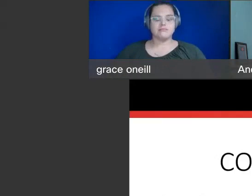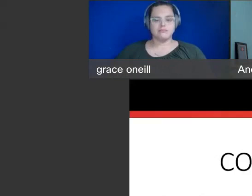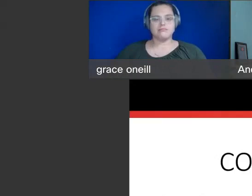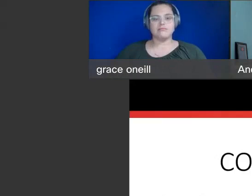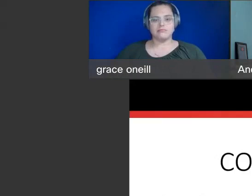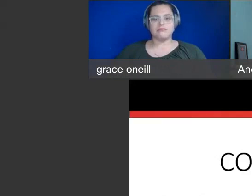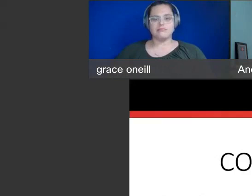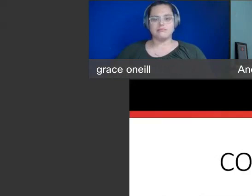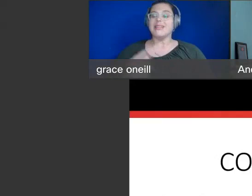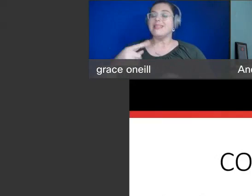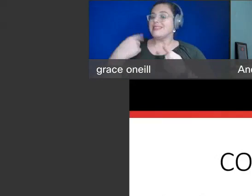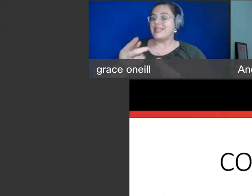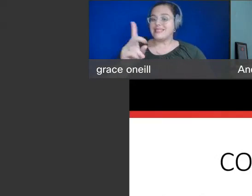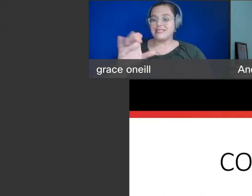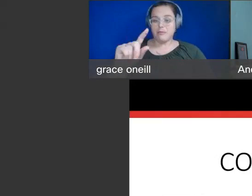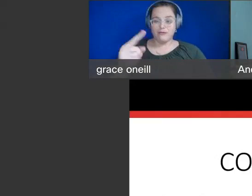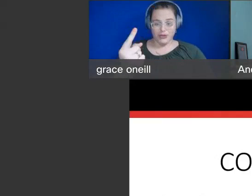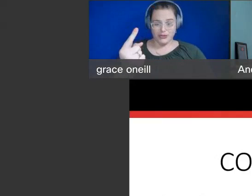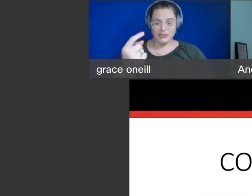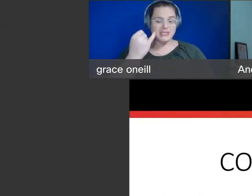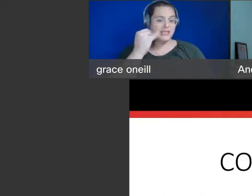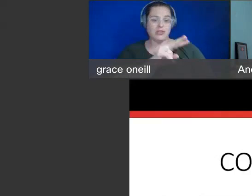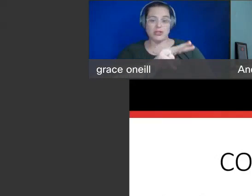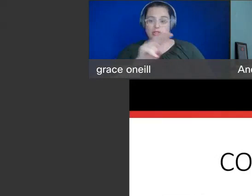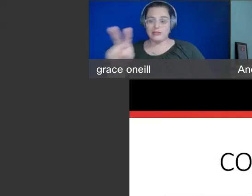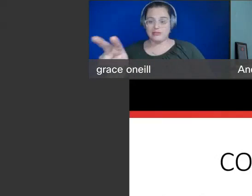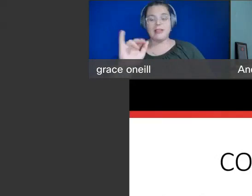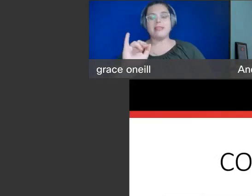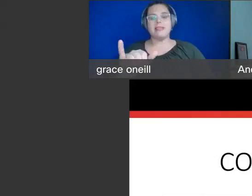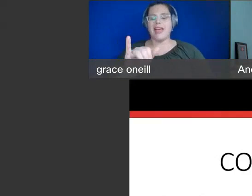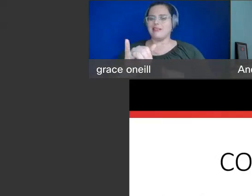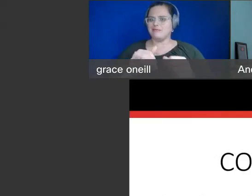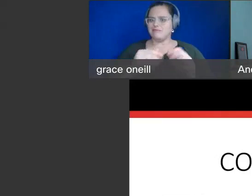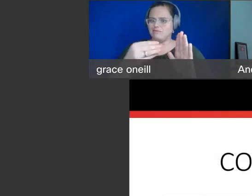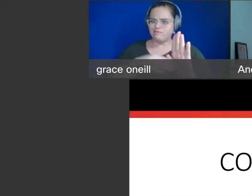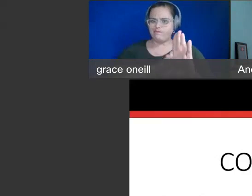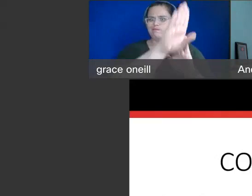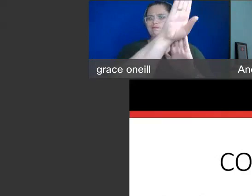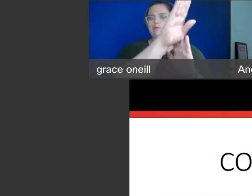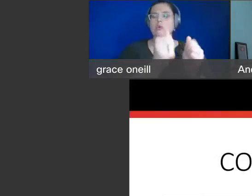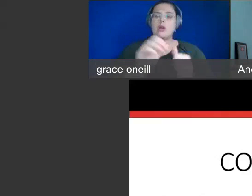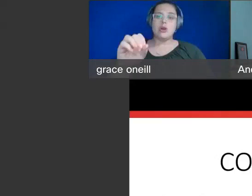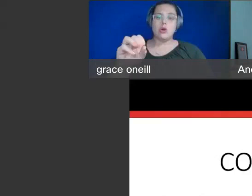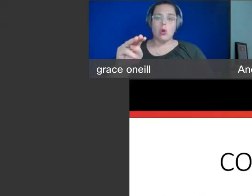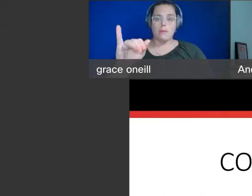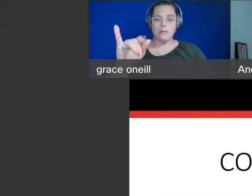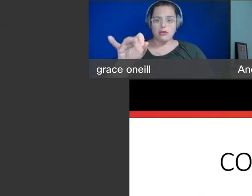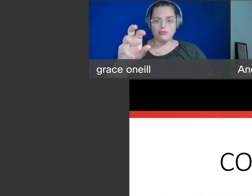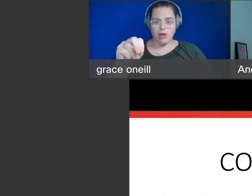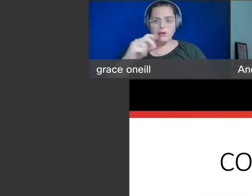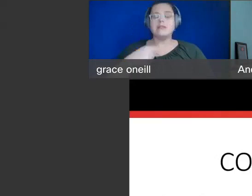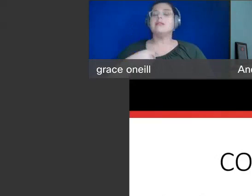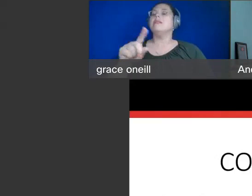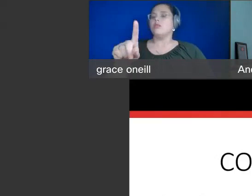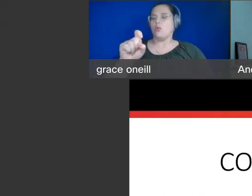Since December 1st, looking at this Omicron surge that we've had 176 new